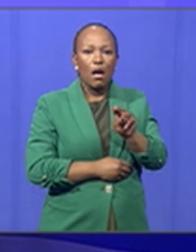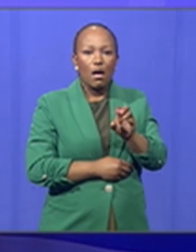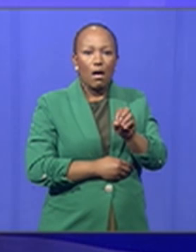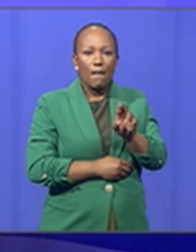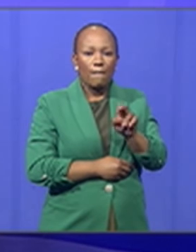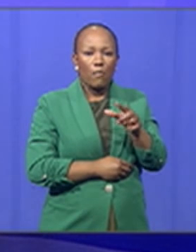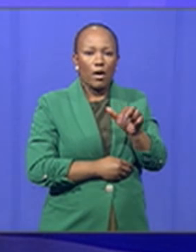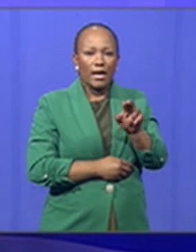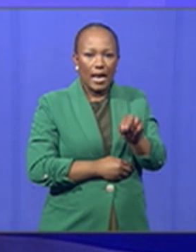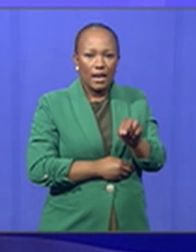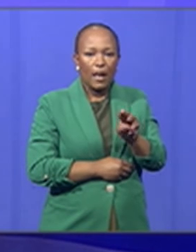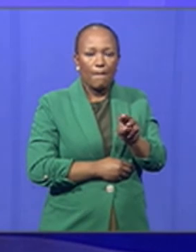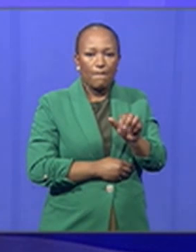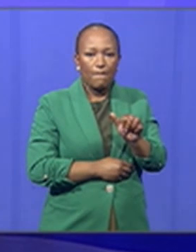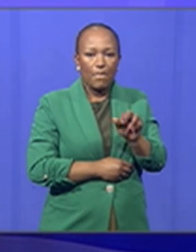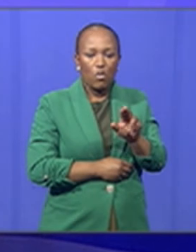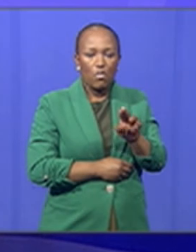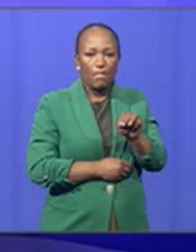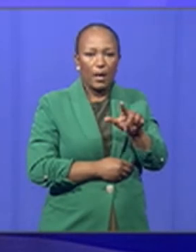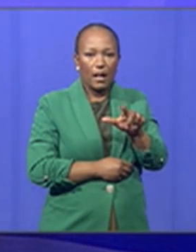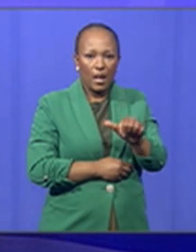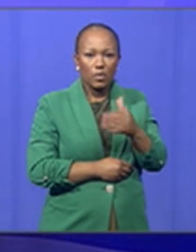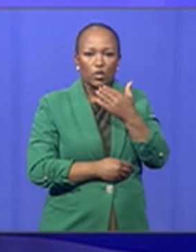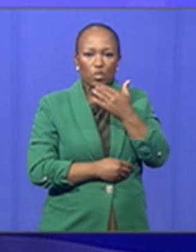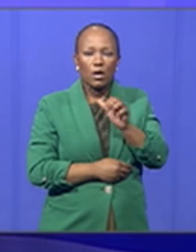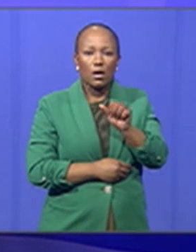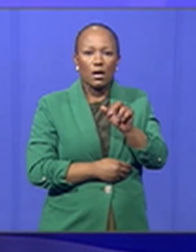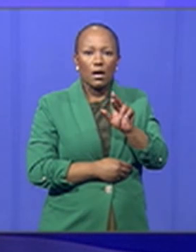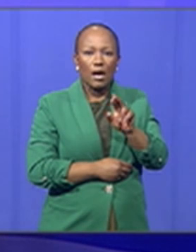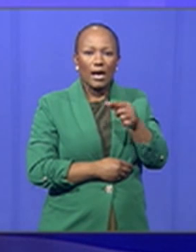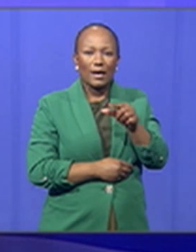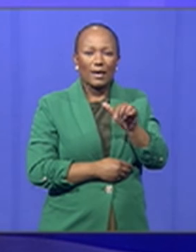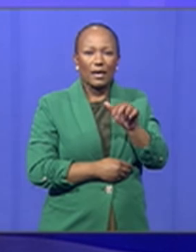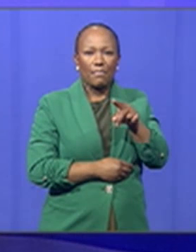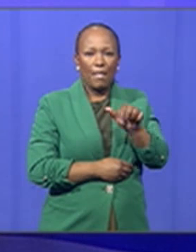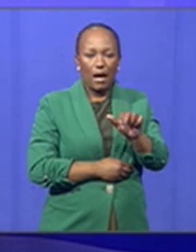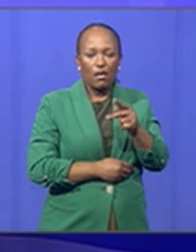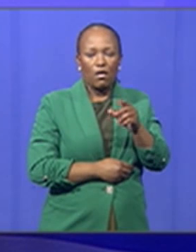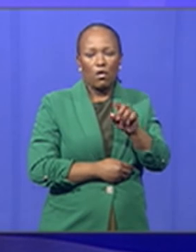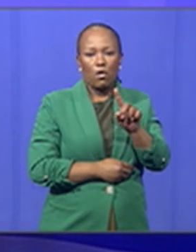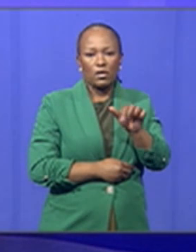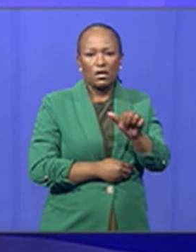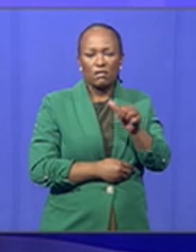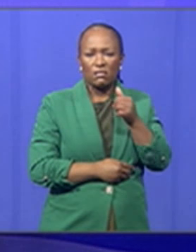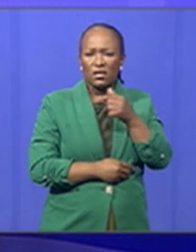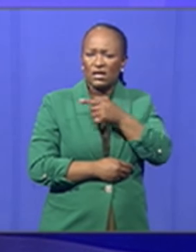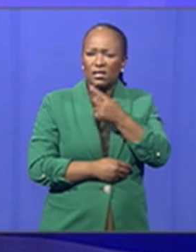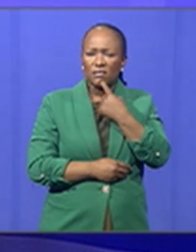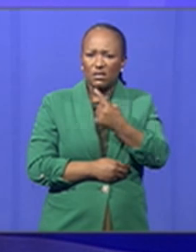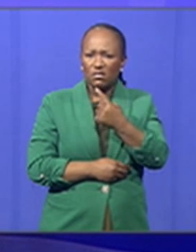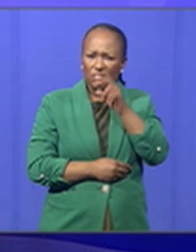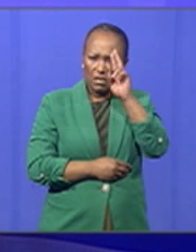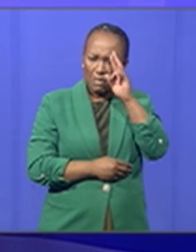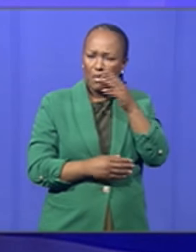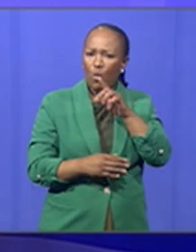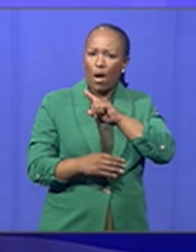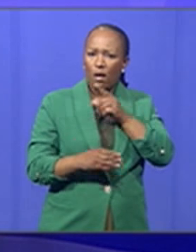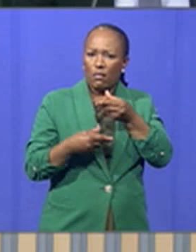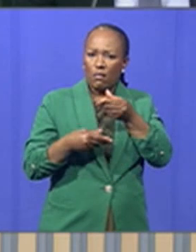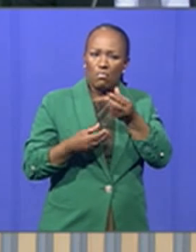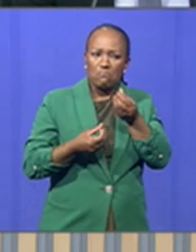Maumela go ya go Agrippa Khoza. Matlala o re ga a sa gopola lebaka la gore goreng a rometše bohlatse bjo go Msibi.